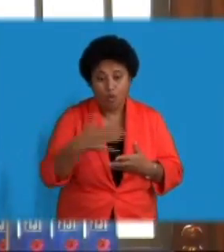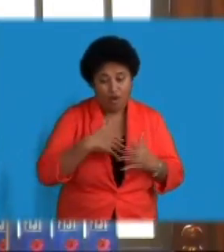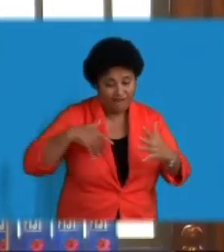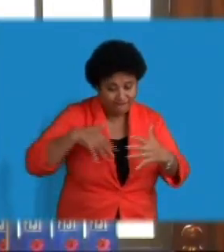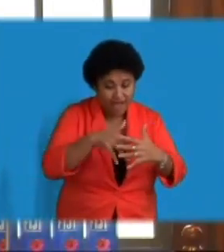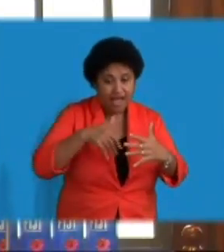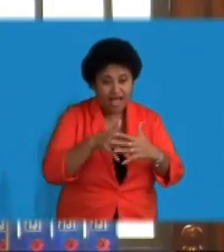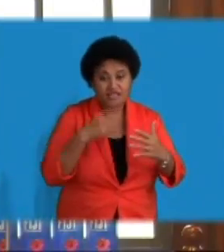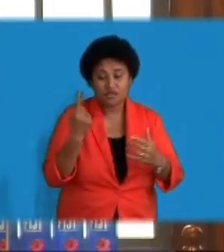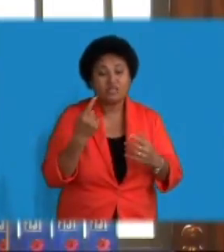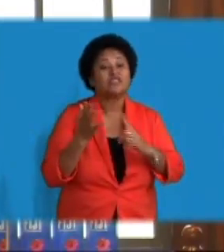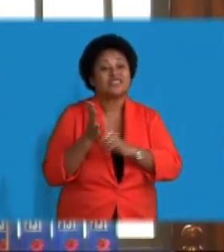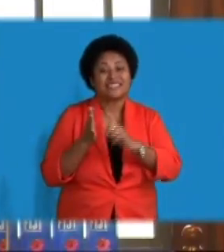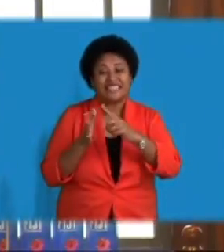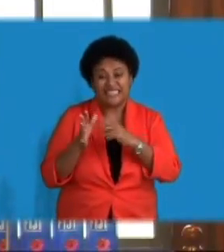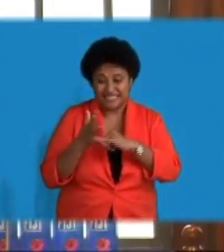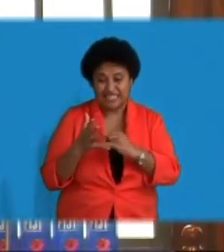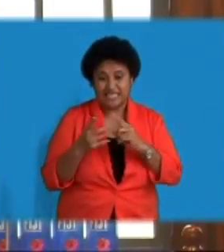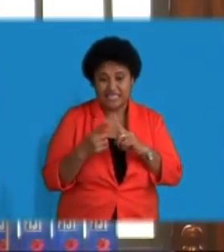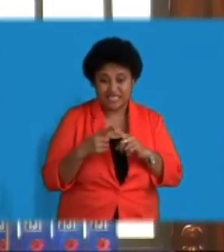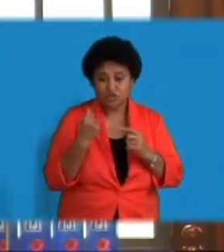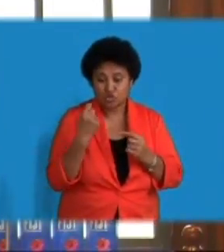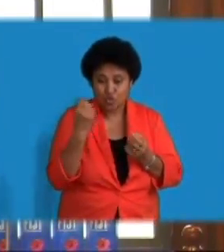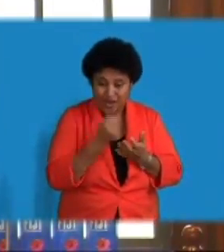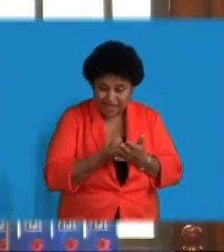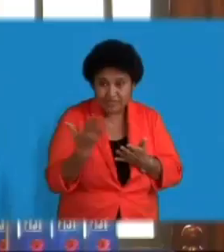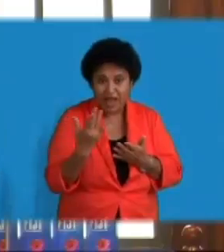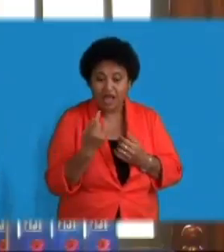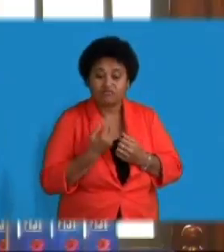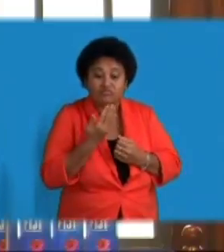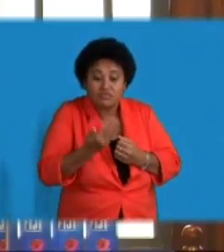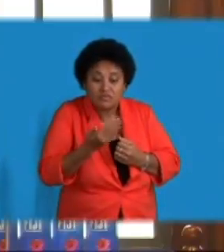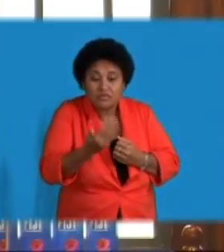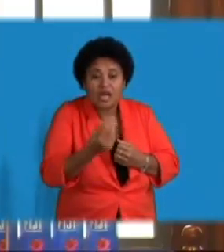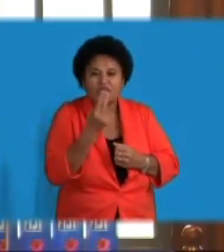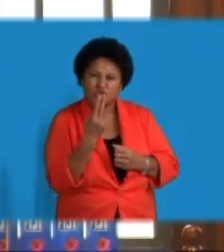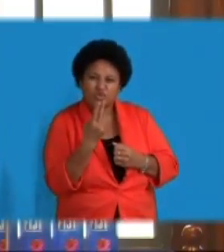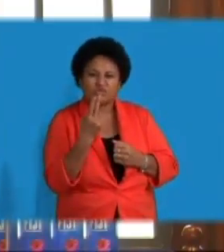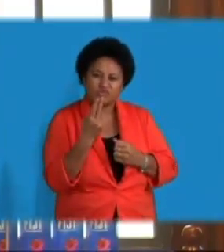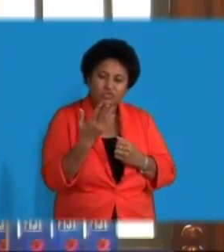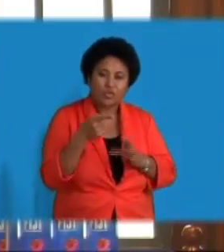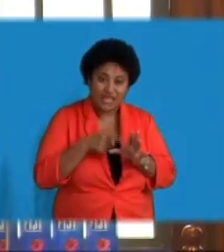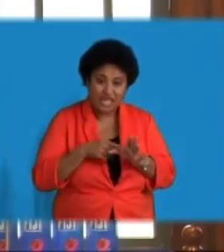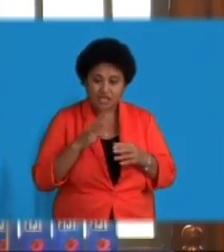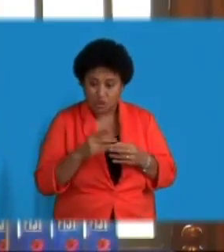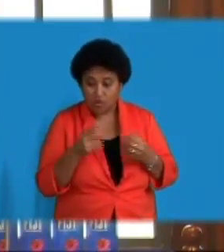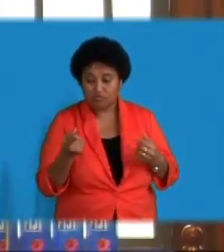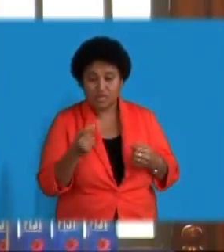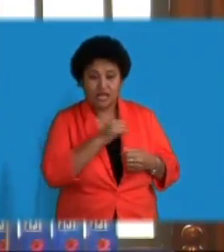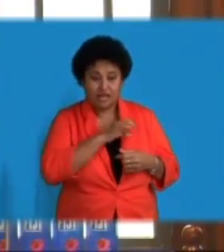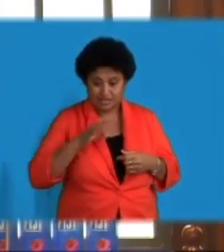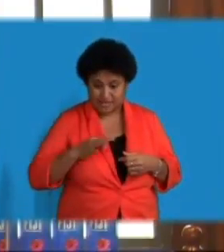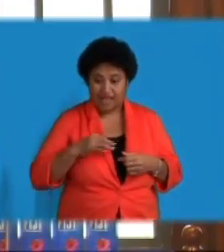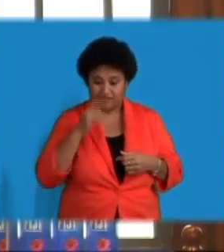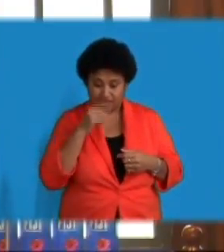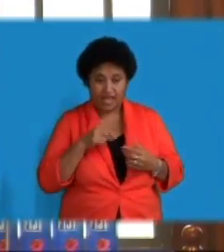leases that will expire in 2 to 1 year, so that it gives enough time for the workers